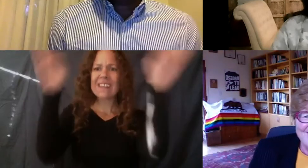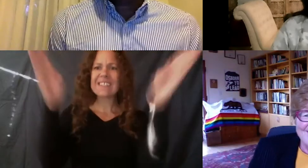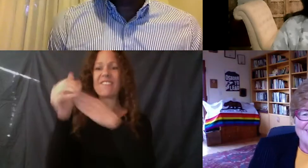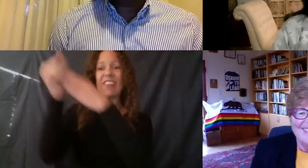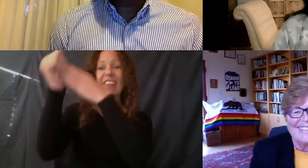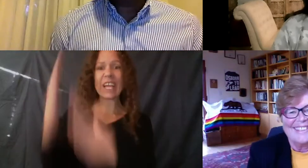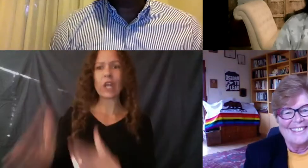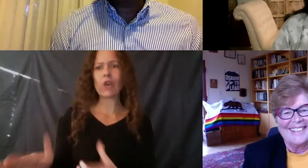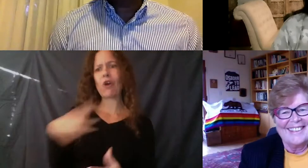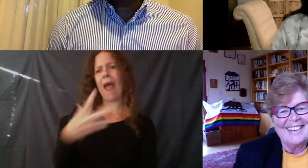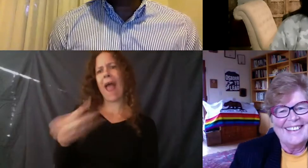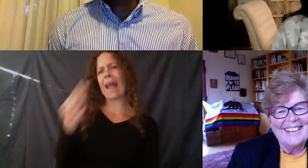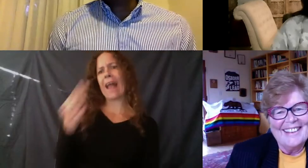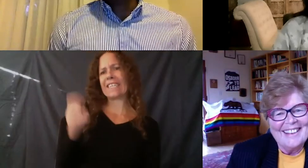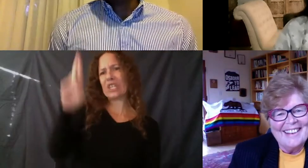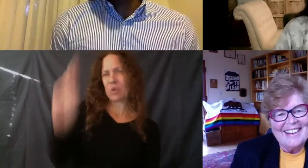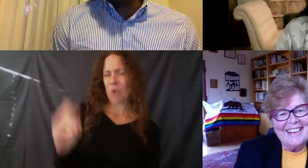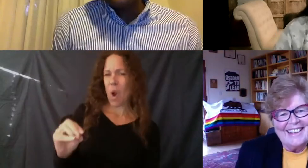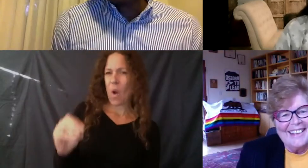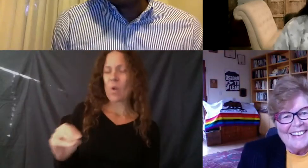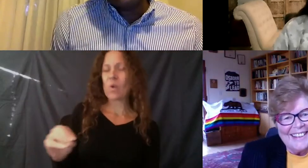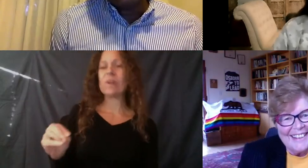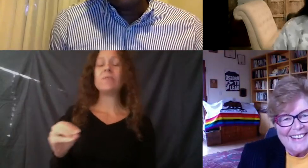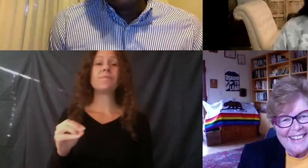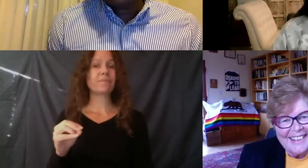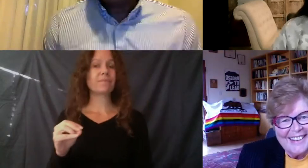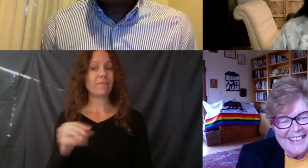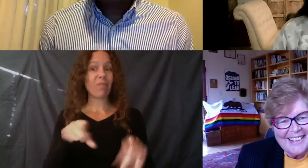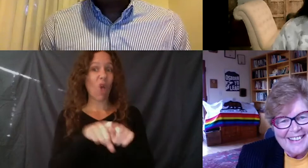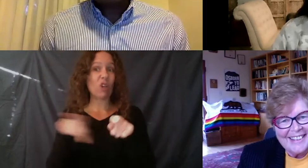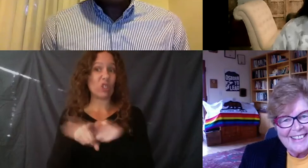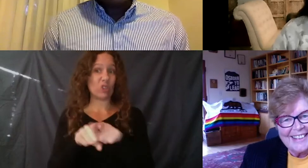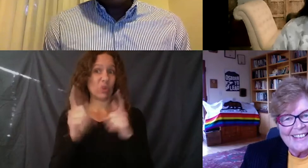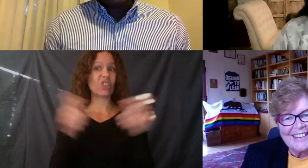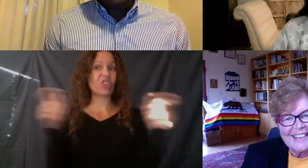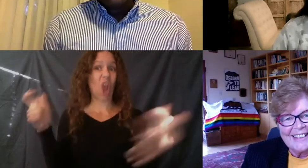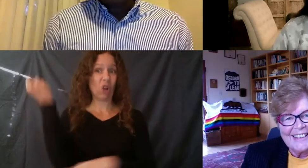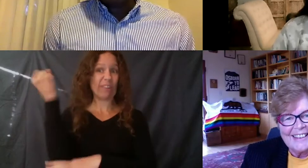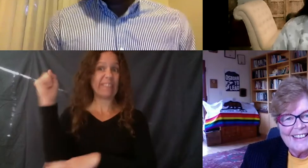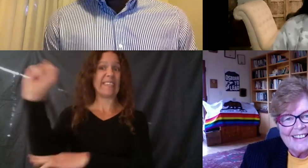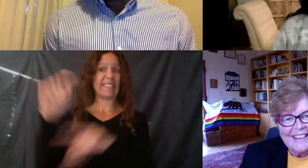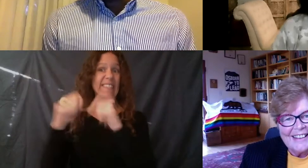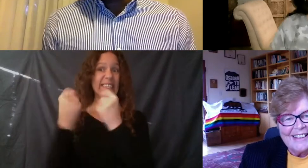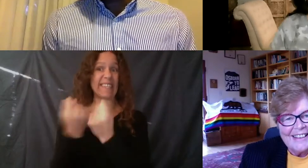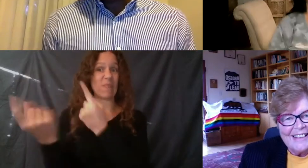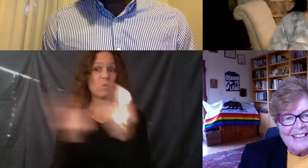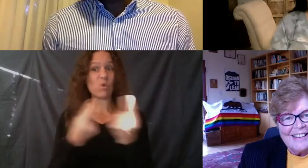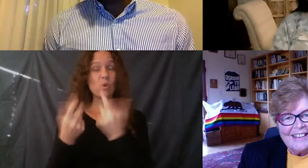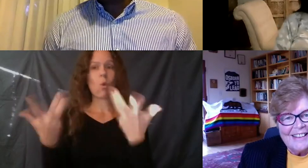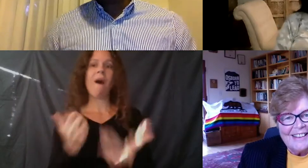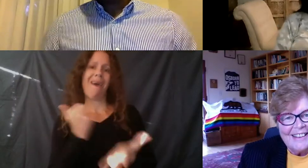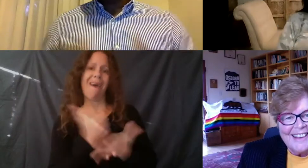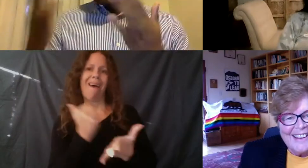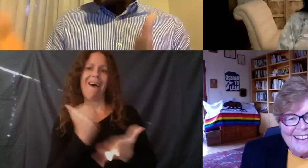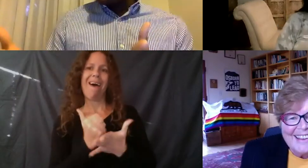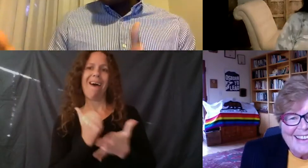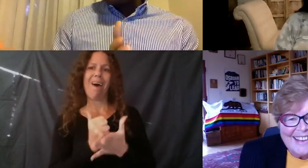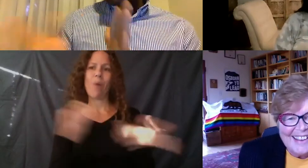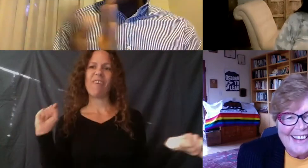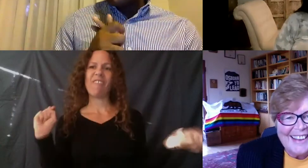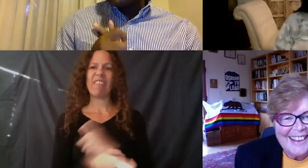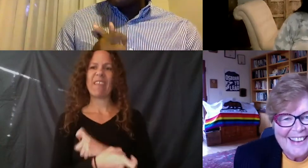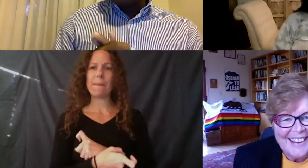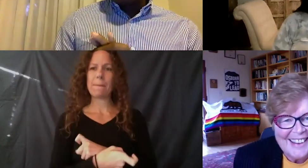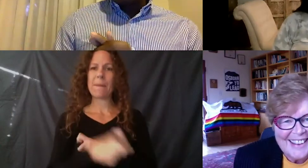also organized a large resistance team that helped to flip Arizona, the one and only Tori Osborne. Tori, can